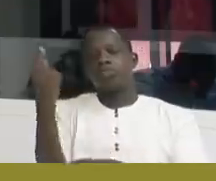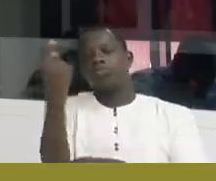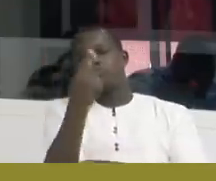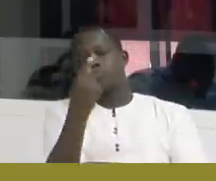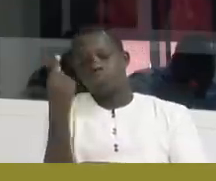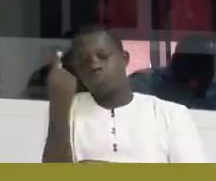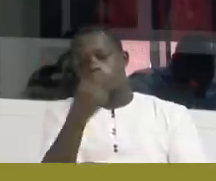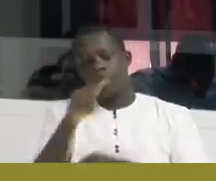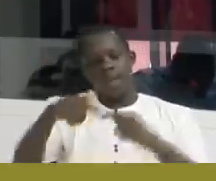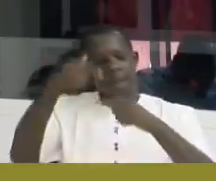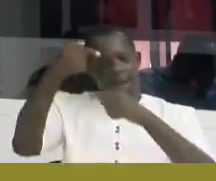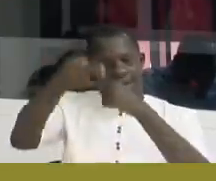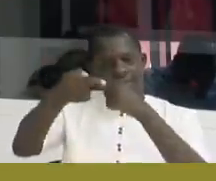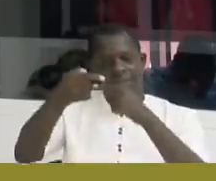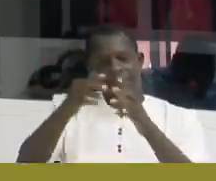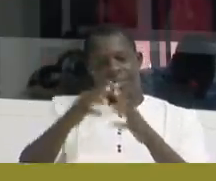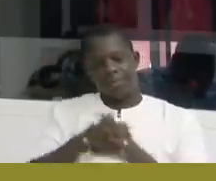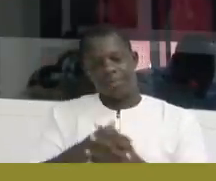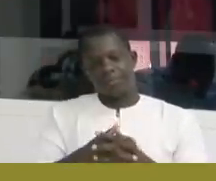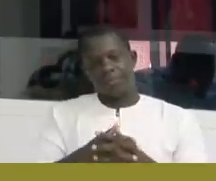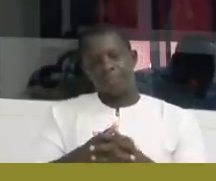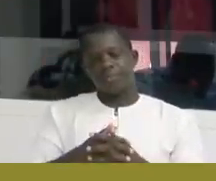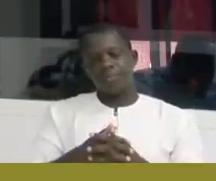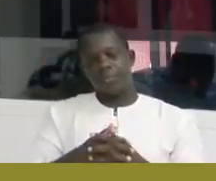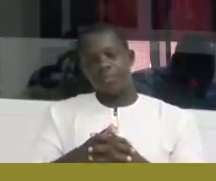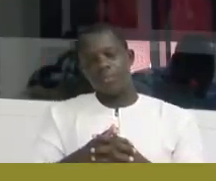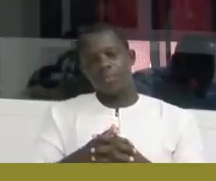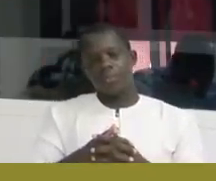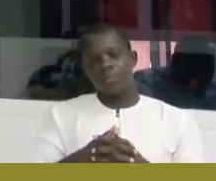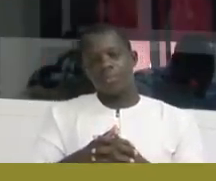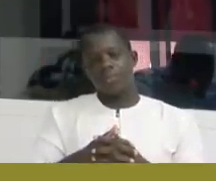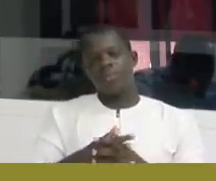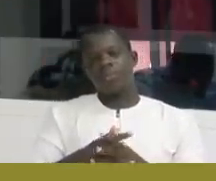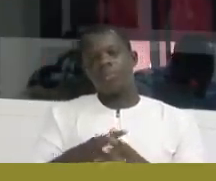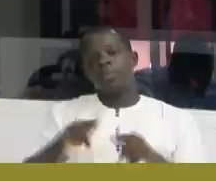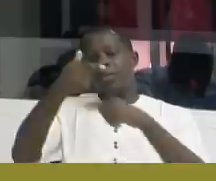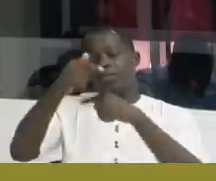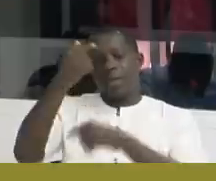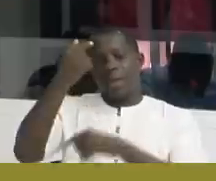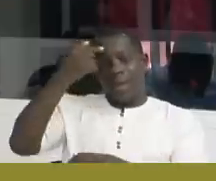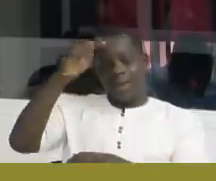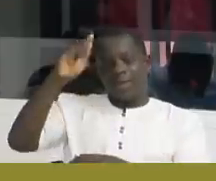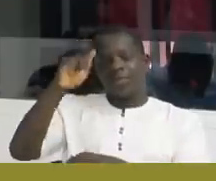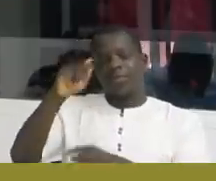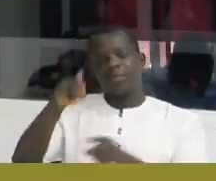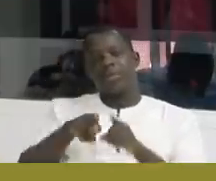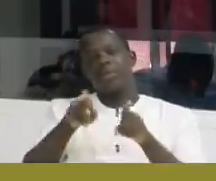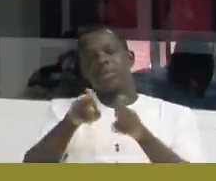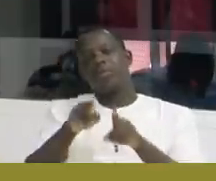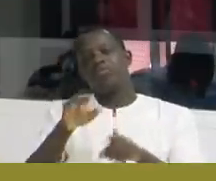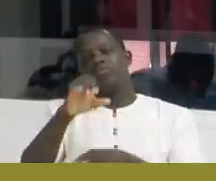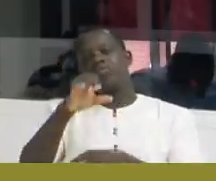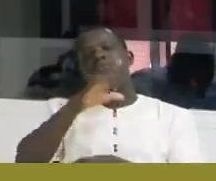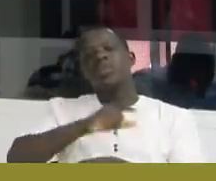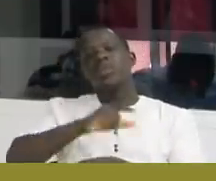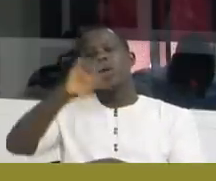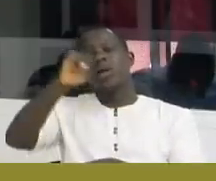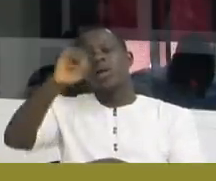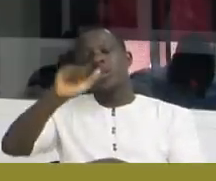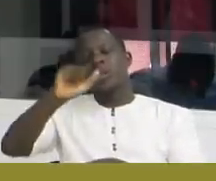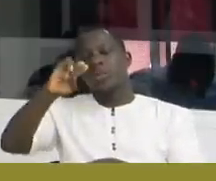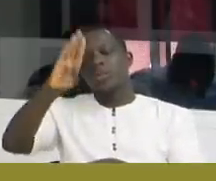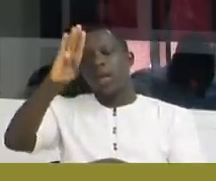It was only subsequently that the intelligence, like Mr. Sambaba or Daba